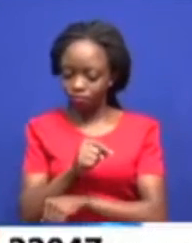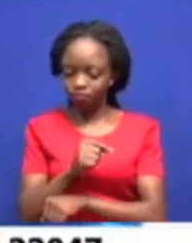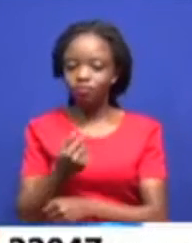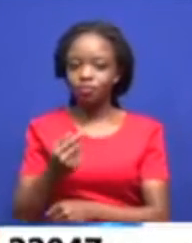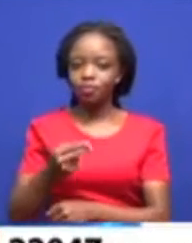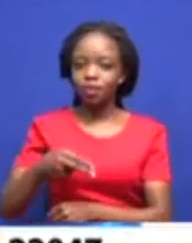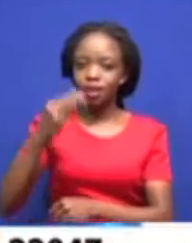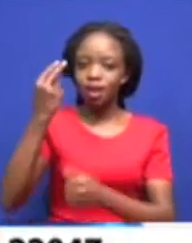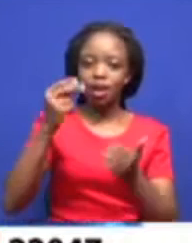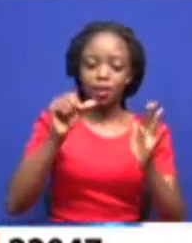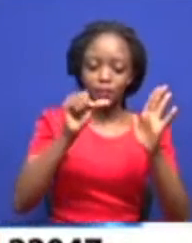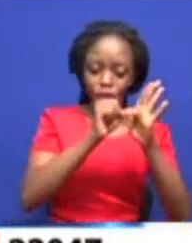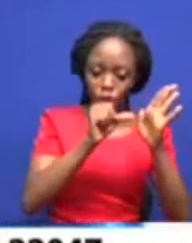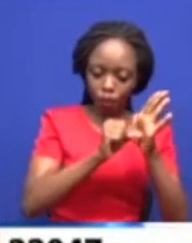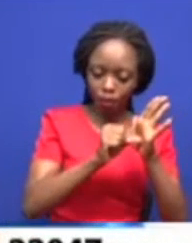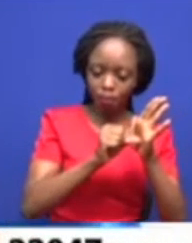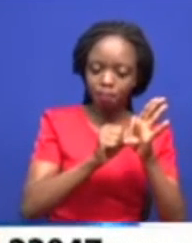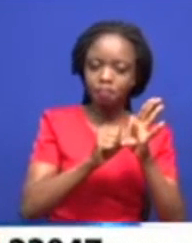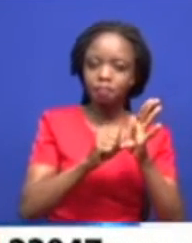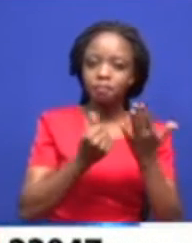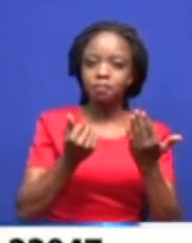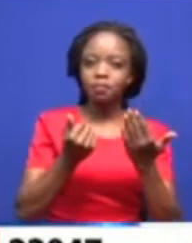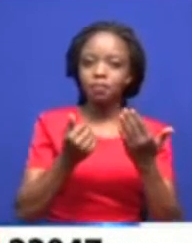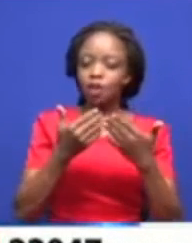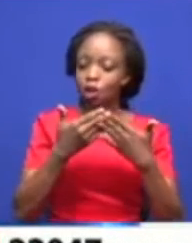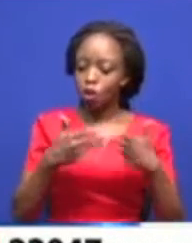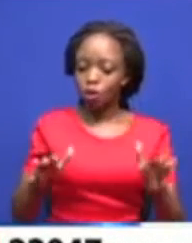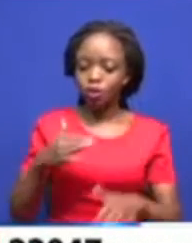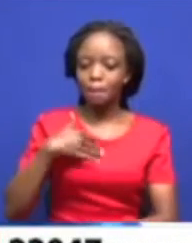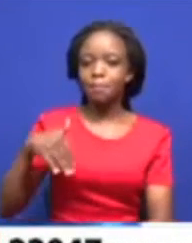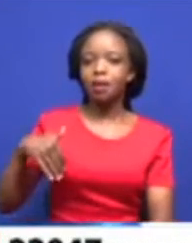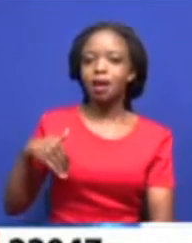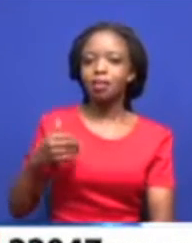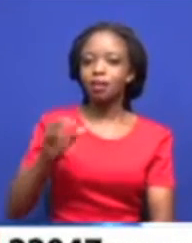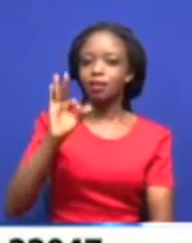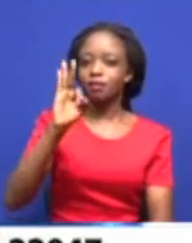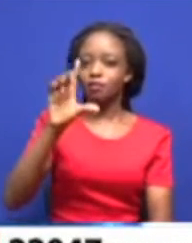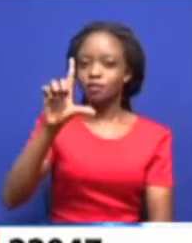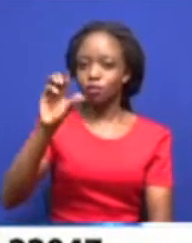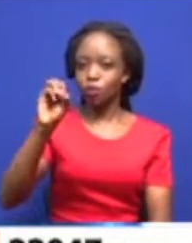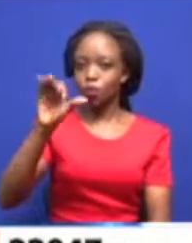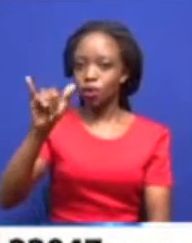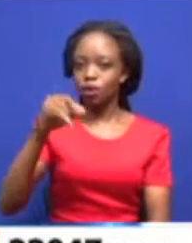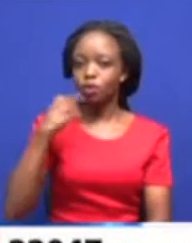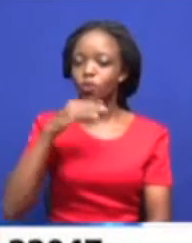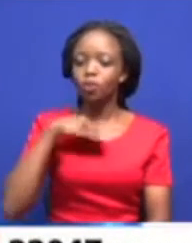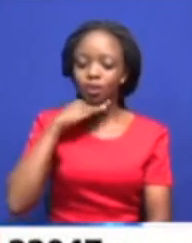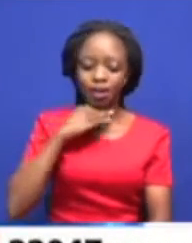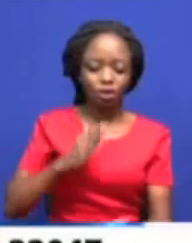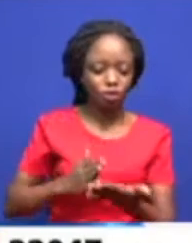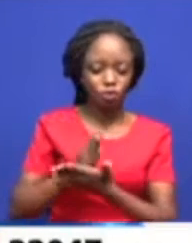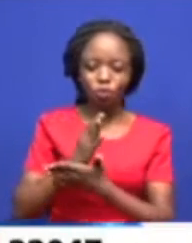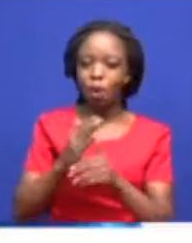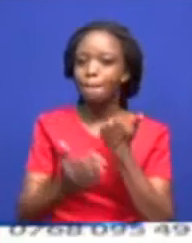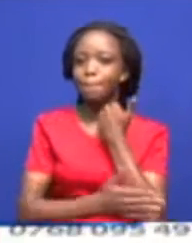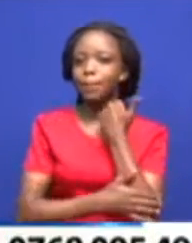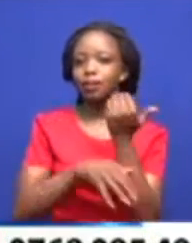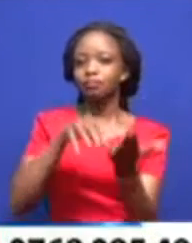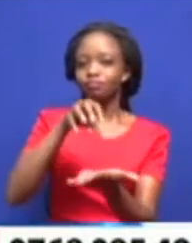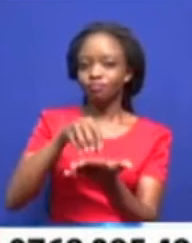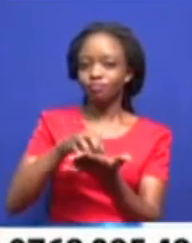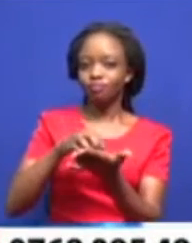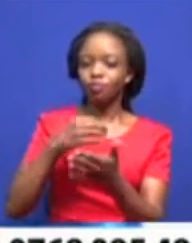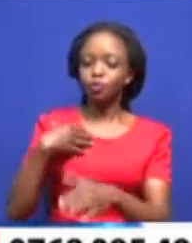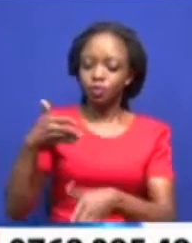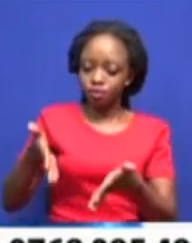profile incident that we lost our brother George Floyd, who died in that tragic incident, and now we're calling